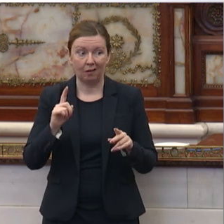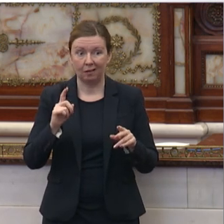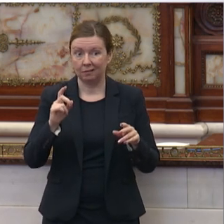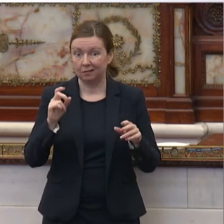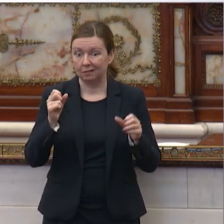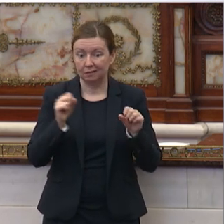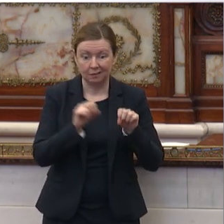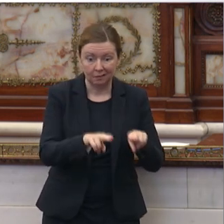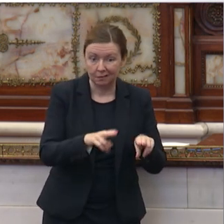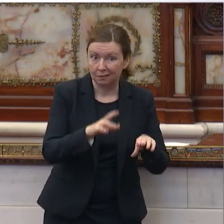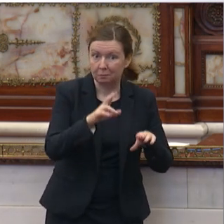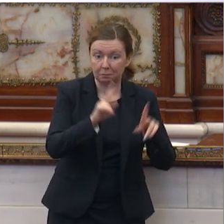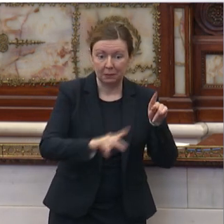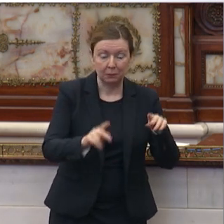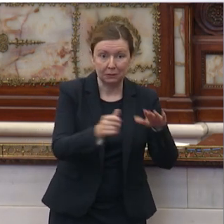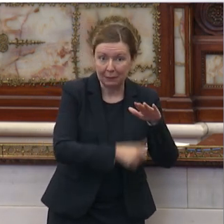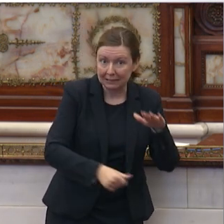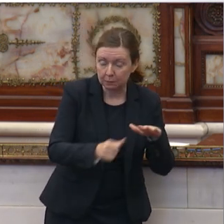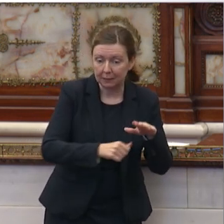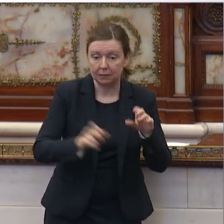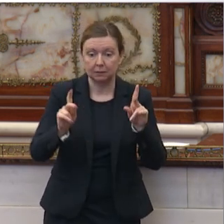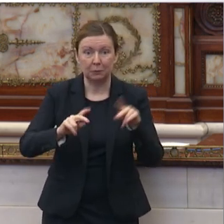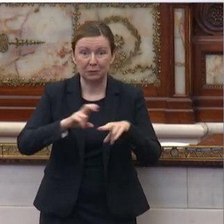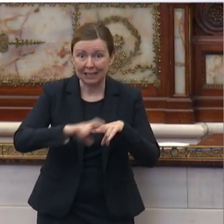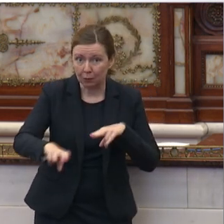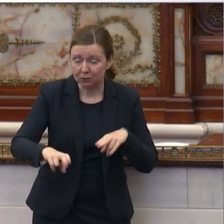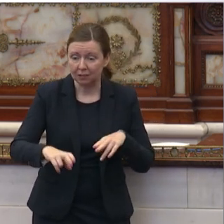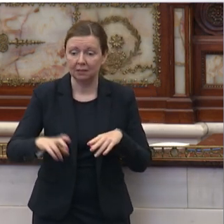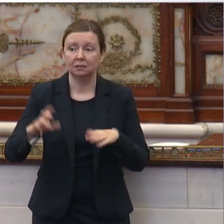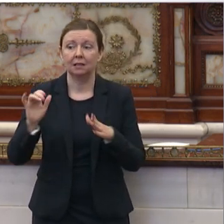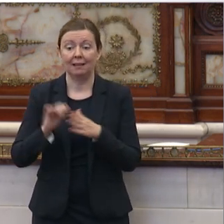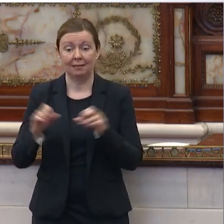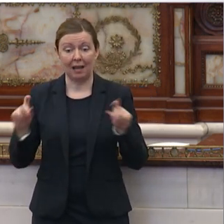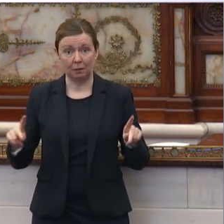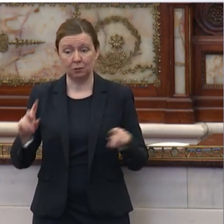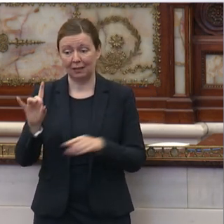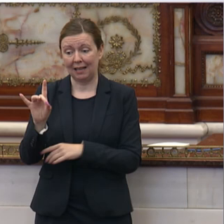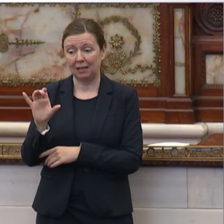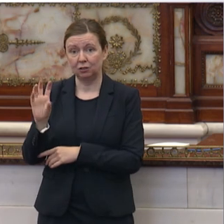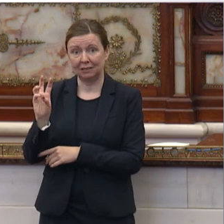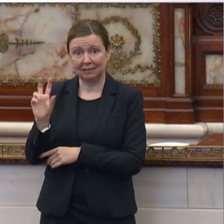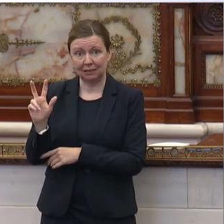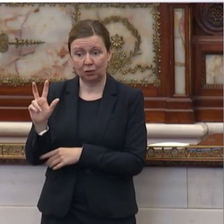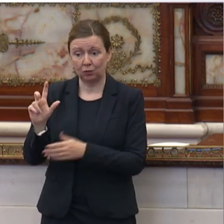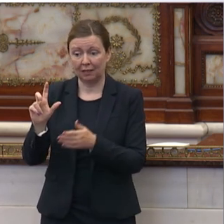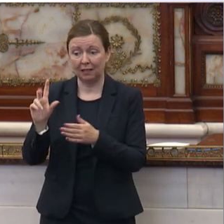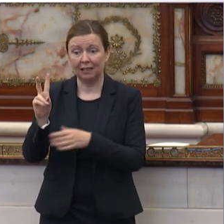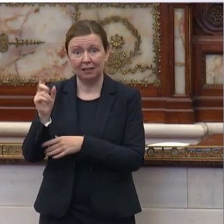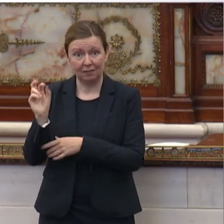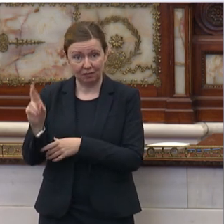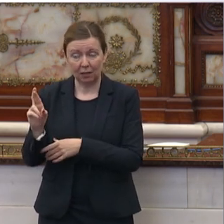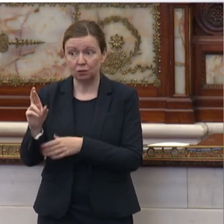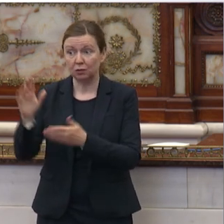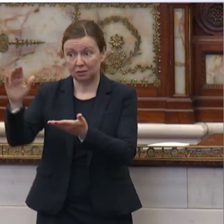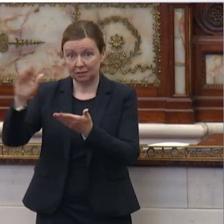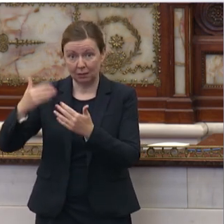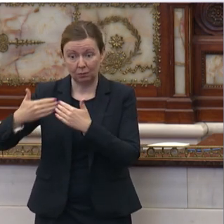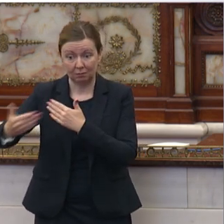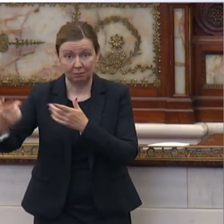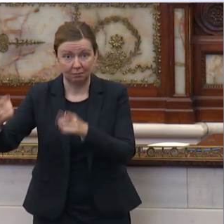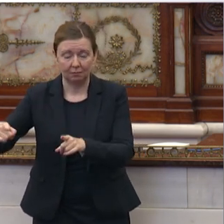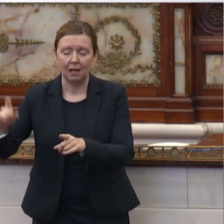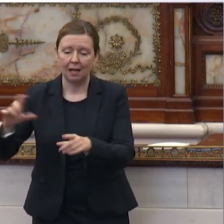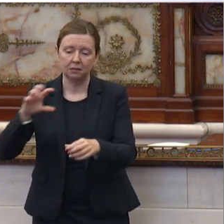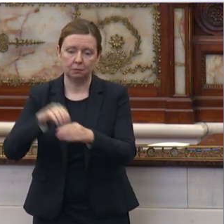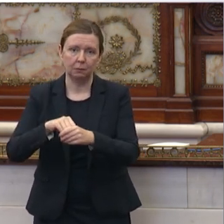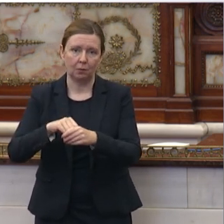sleeping in people's basements, and this opportunity of these 863 and what is forthcoming has to be part